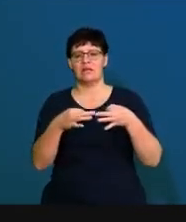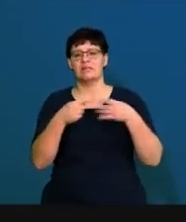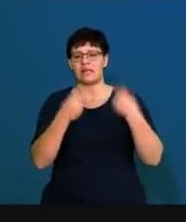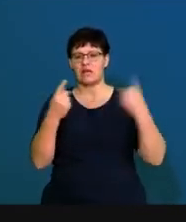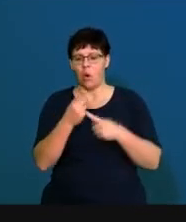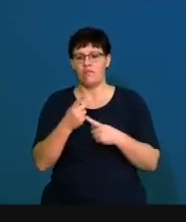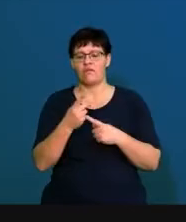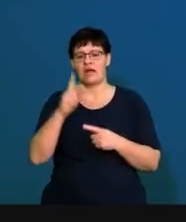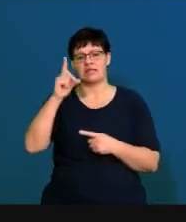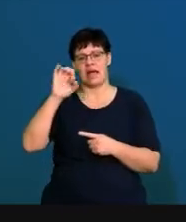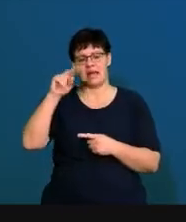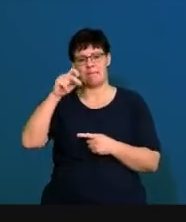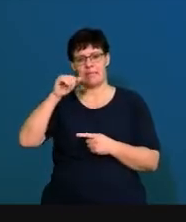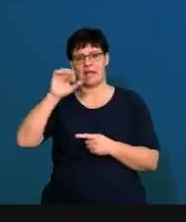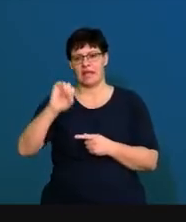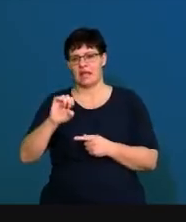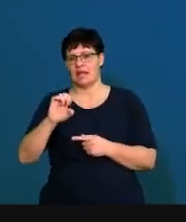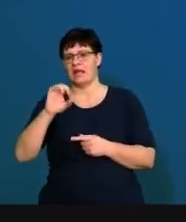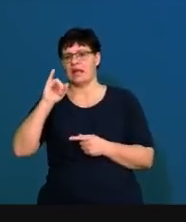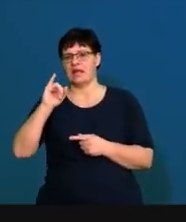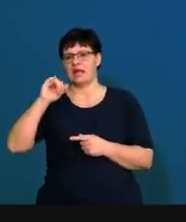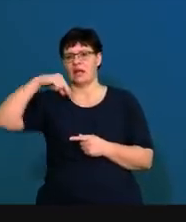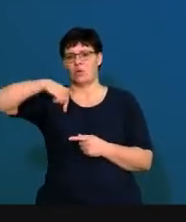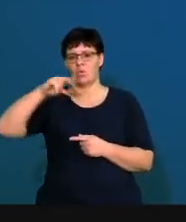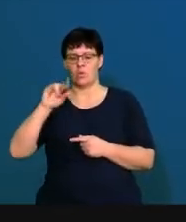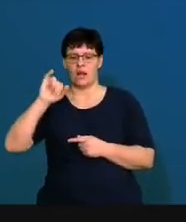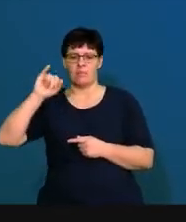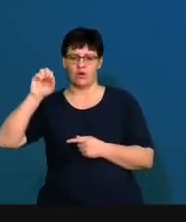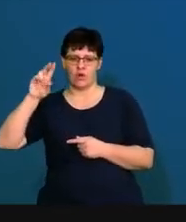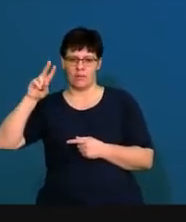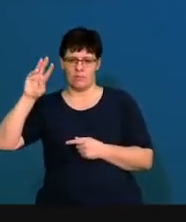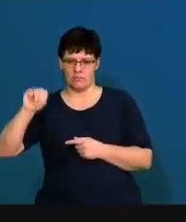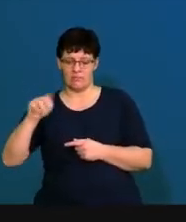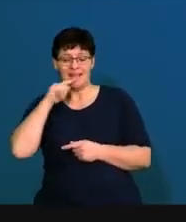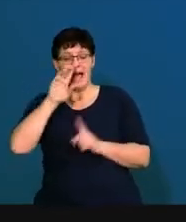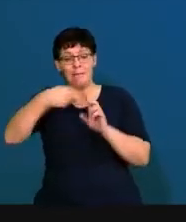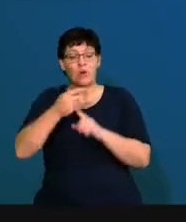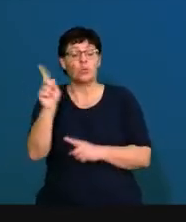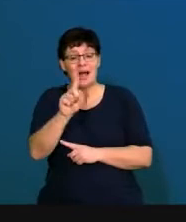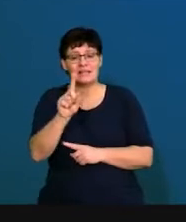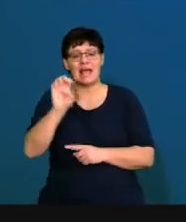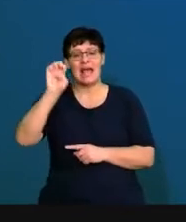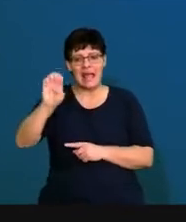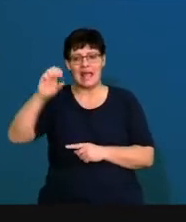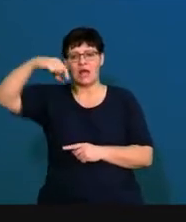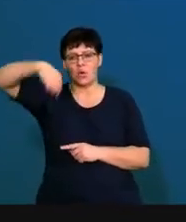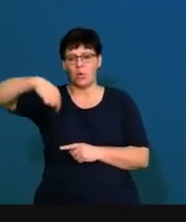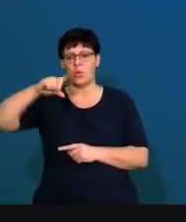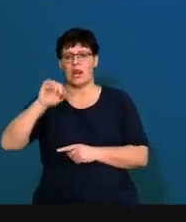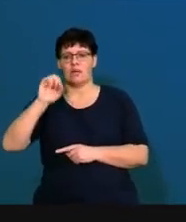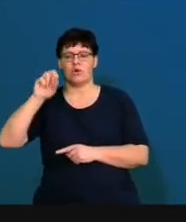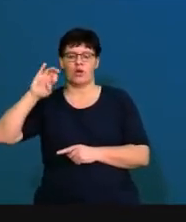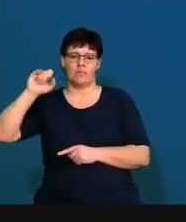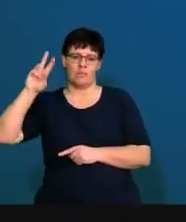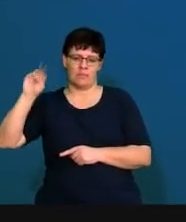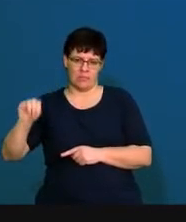dynamic equilibrium? So let's identify the concept involved. This is about equilibrium, okay? And once we talk about